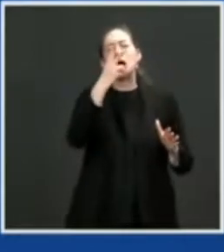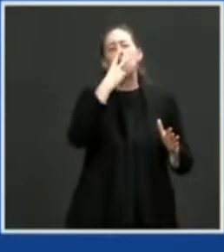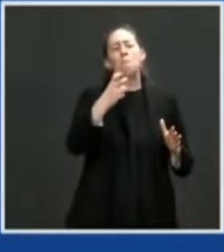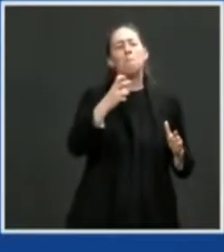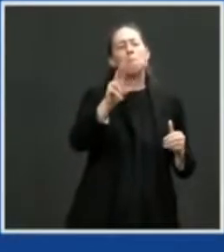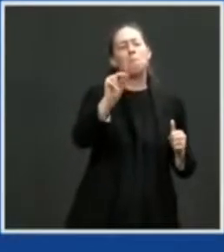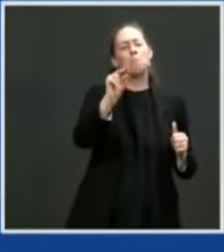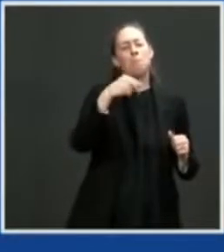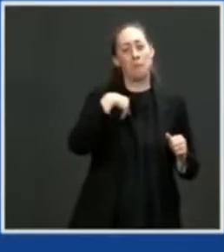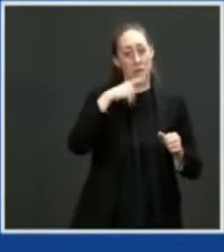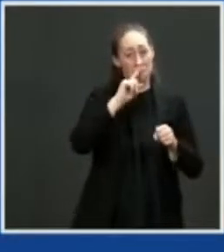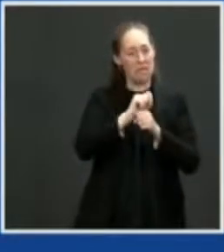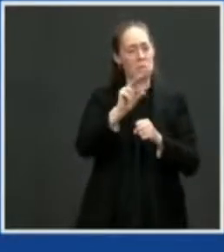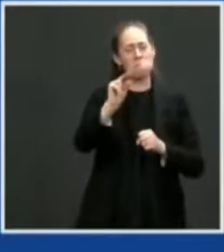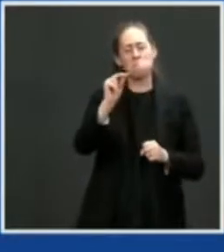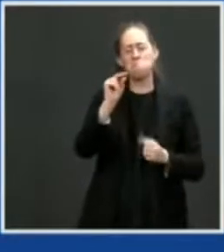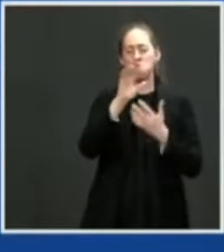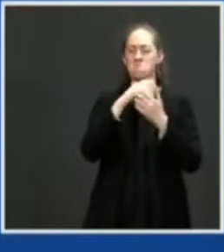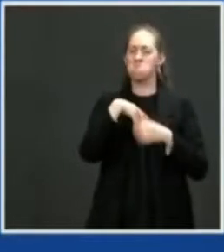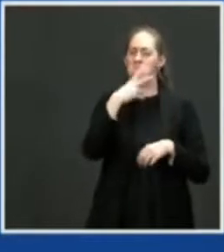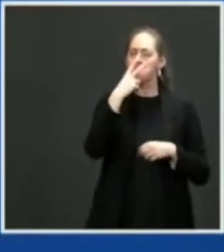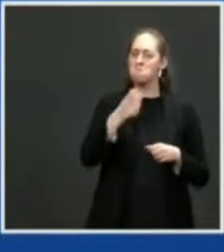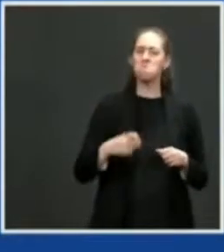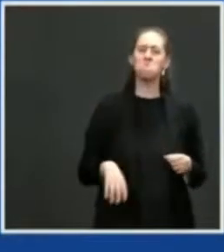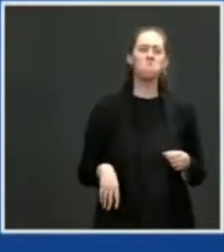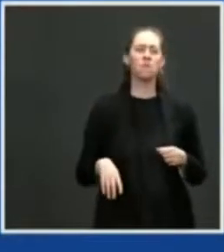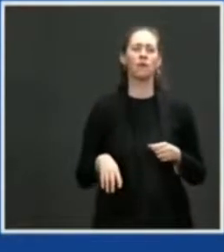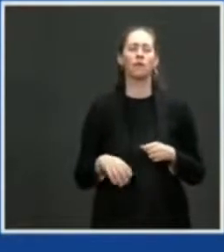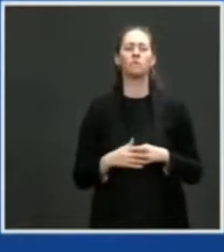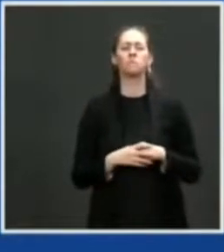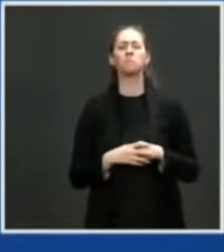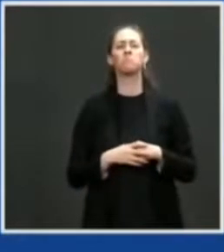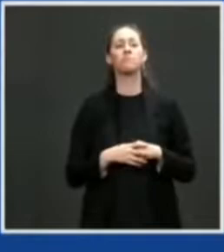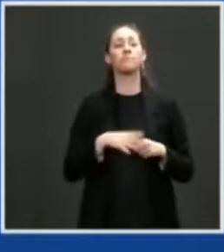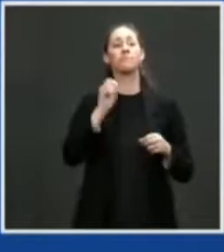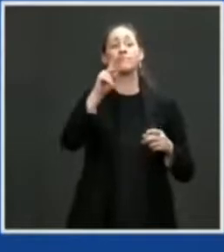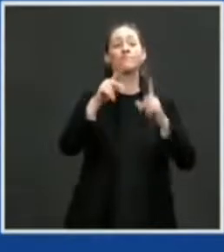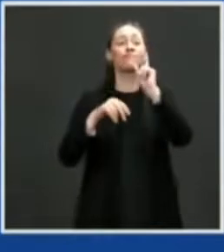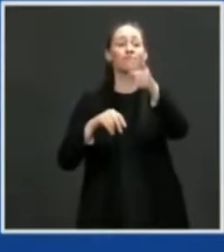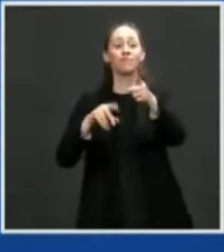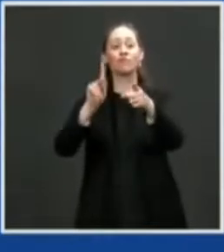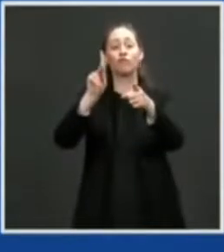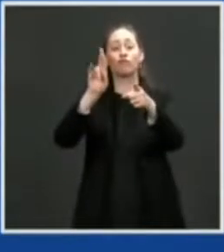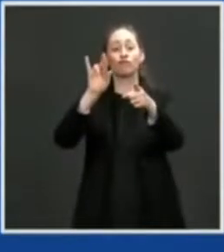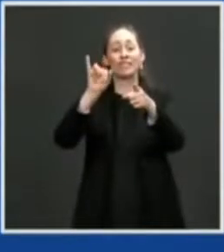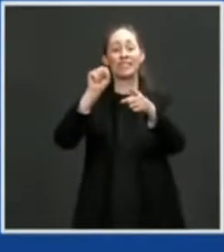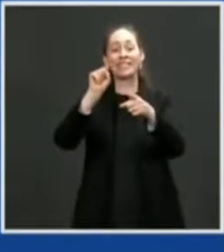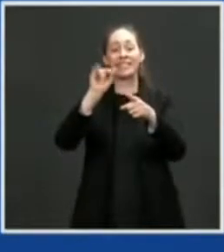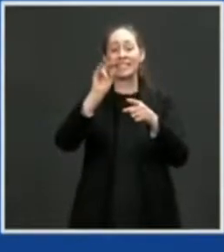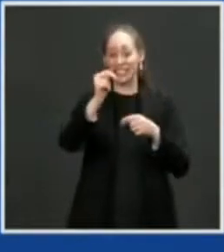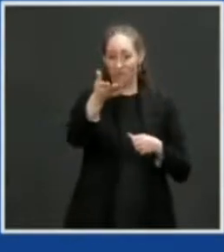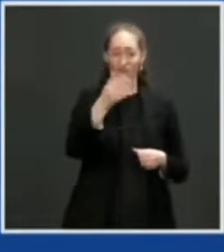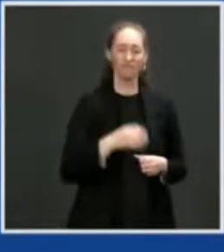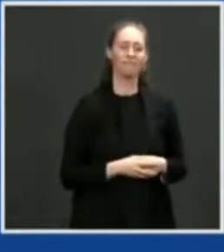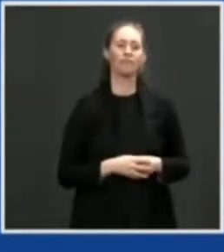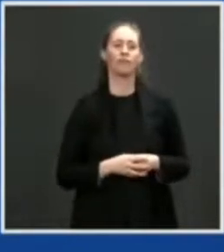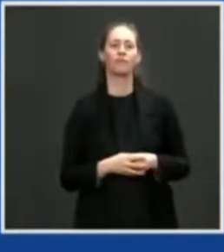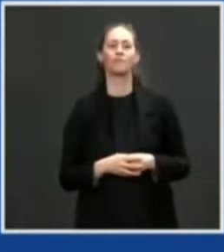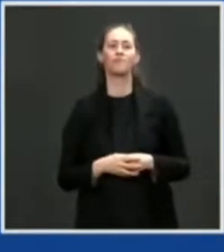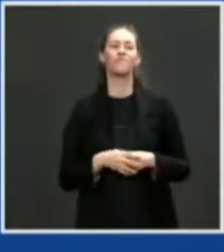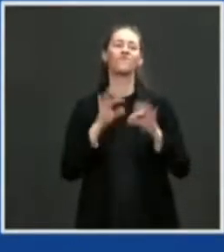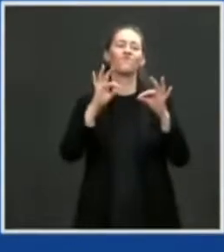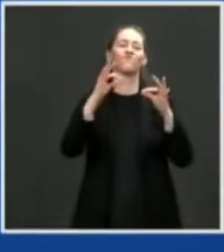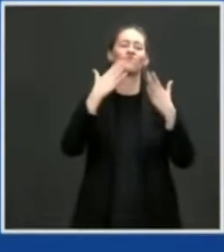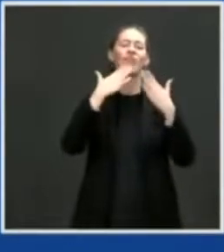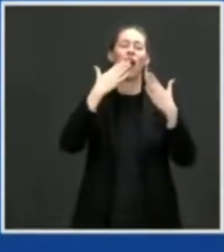well. Okay, Kristen. All right, Kristen, come on up. You won a prize. Mr. President,